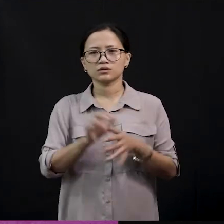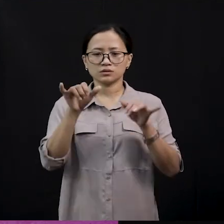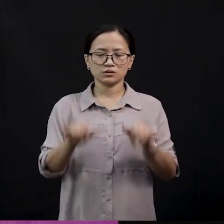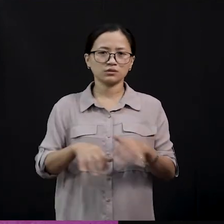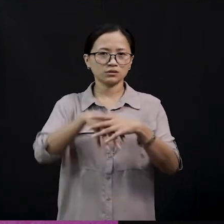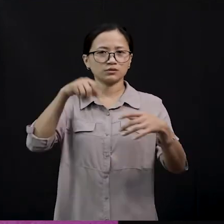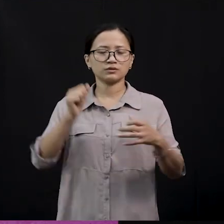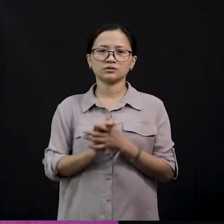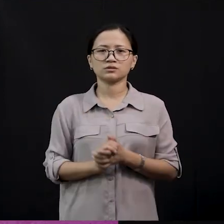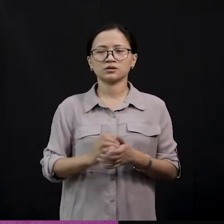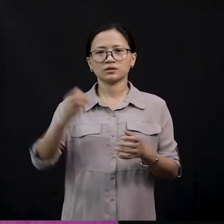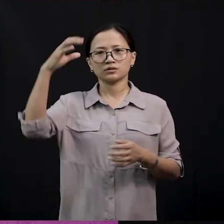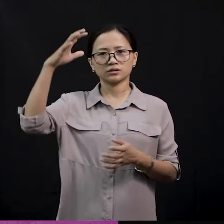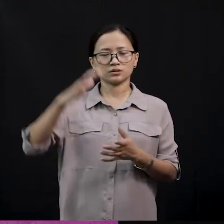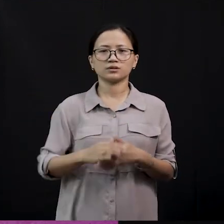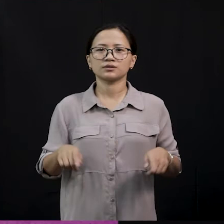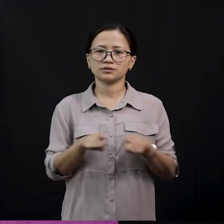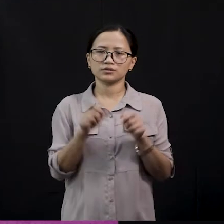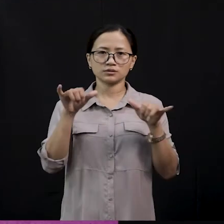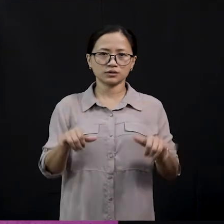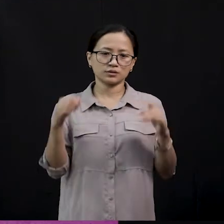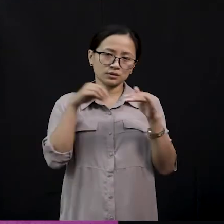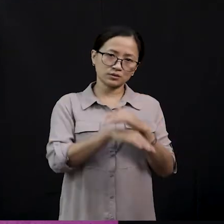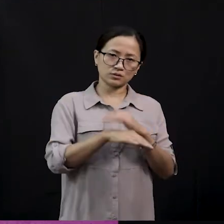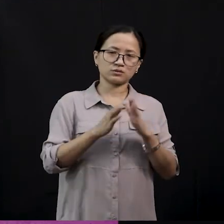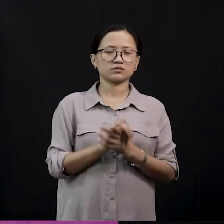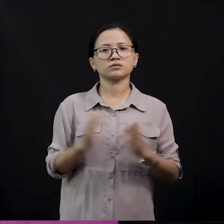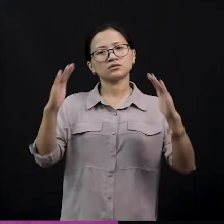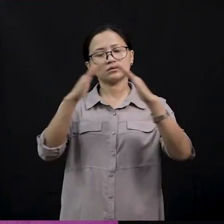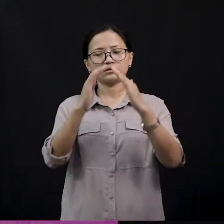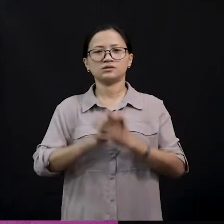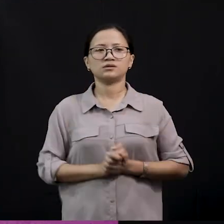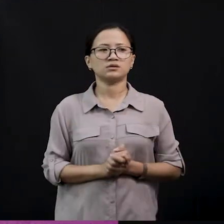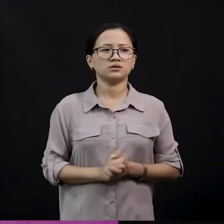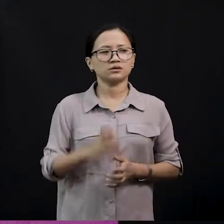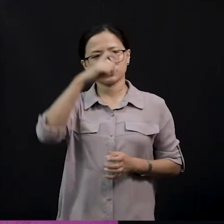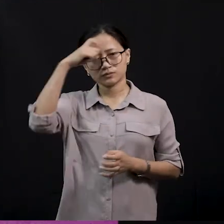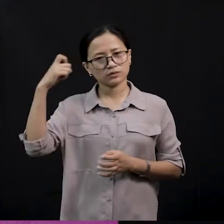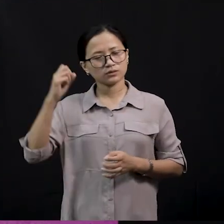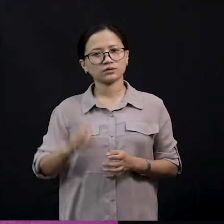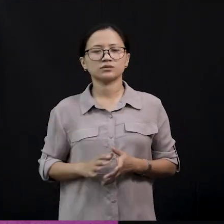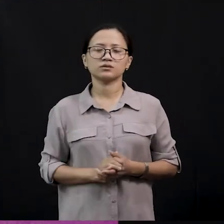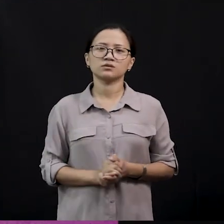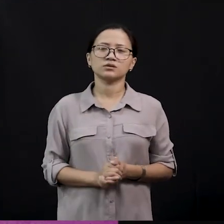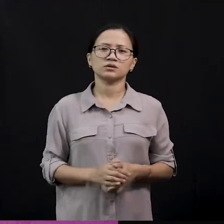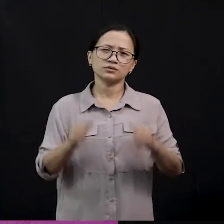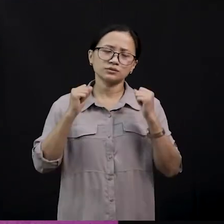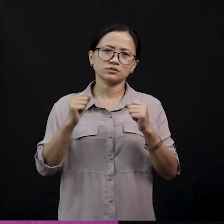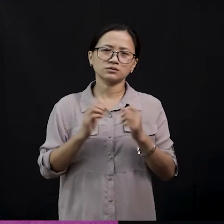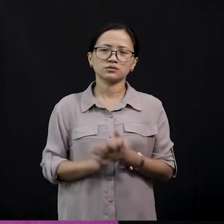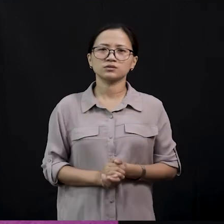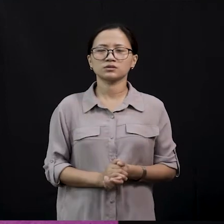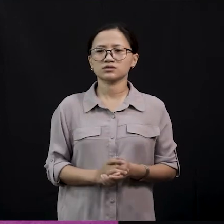stay out of the sun and stay indoors. So we get here that picture. And yet, it is very hot. It must be very difficult to work